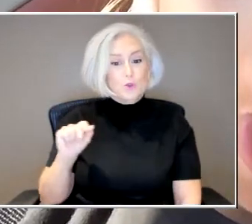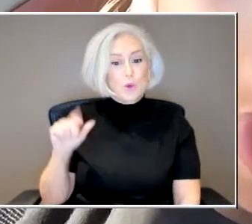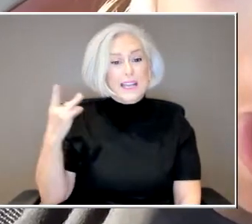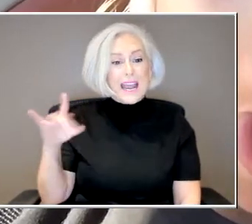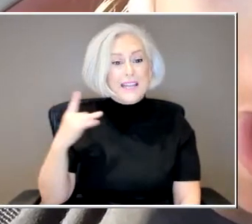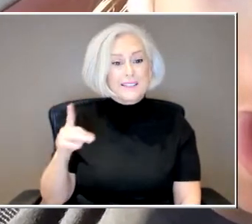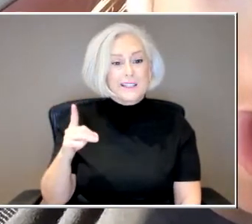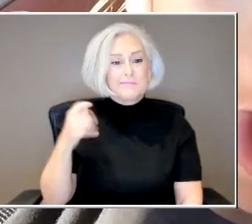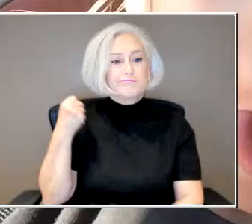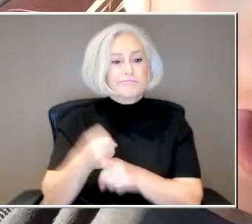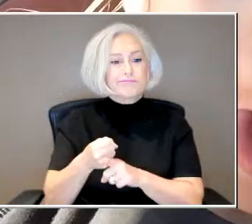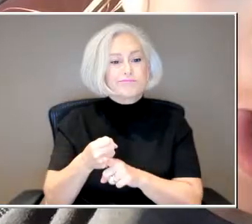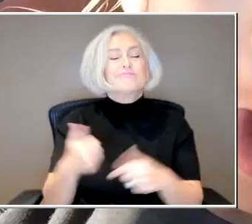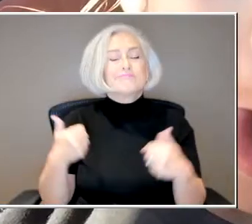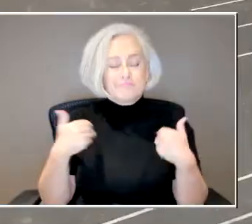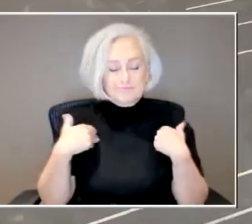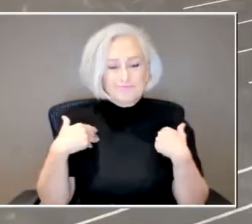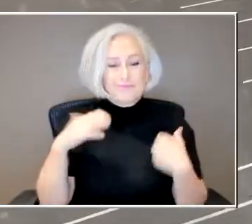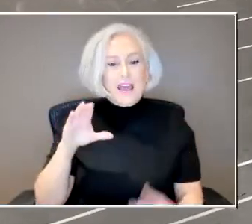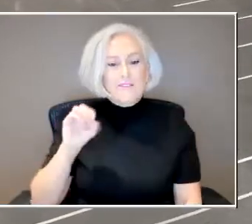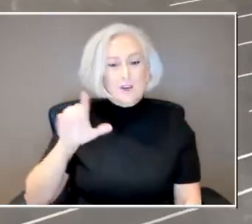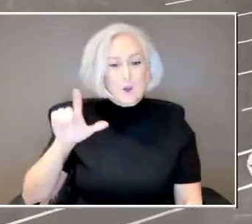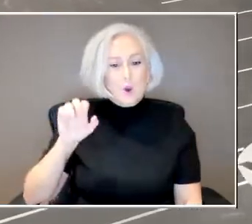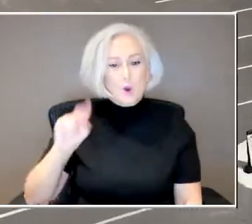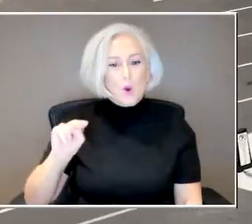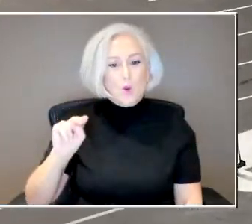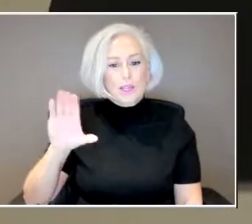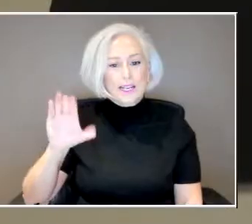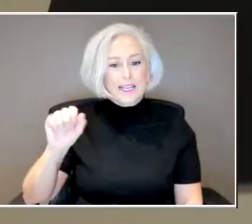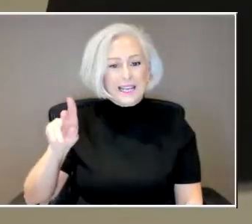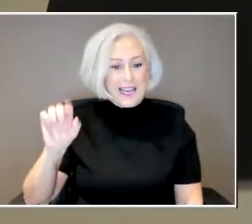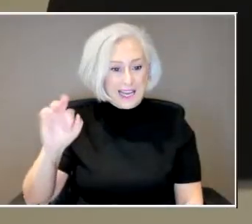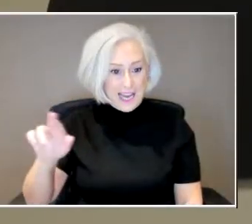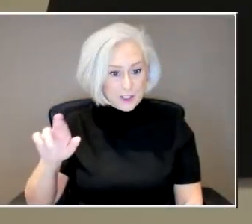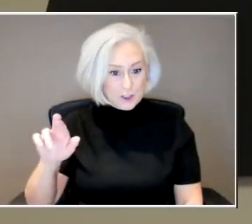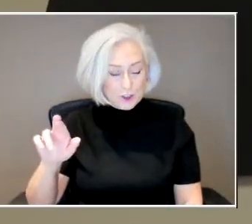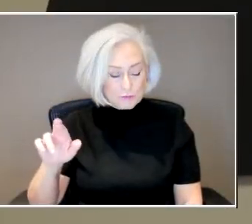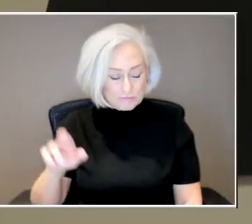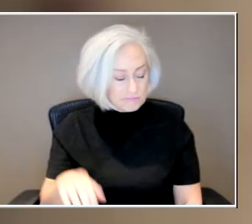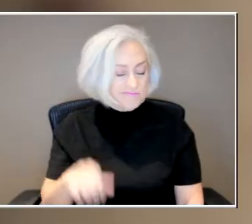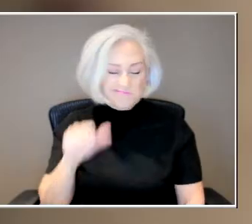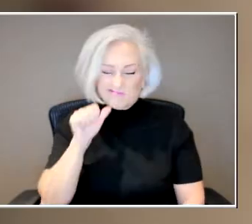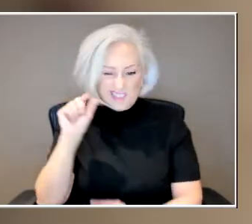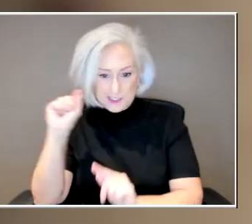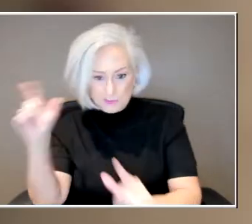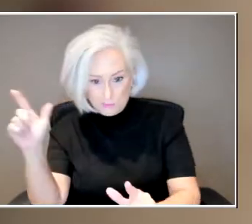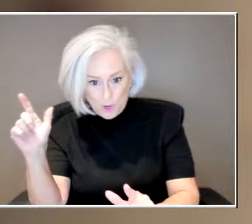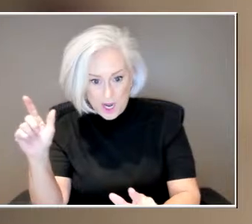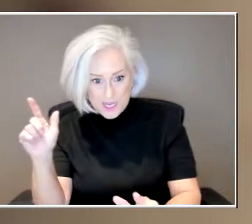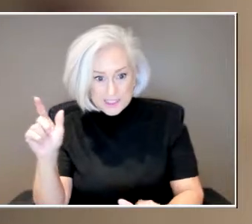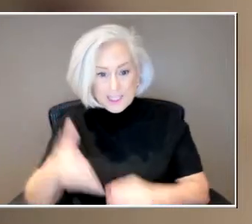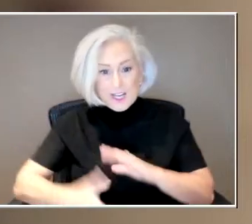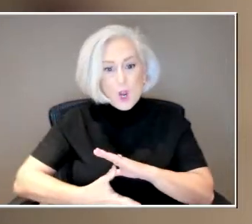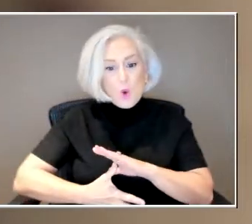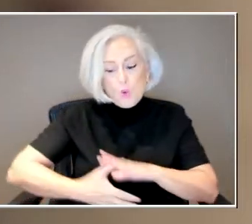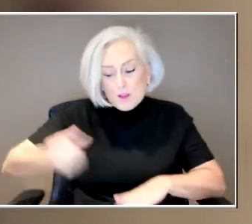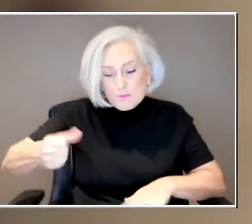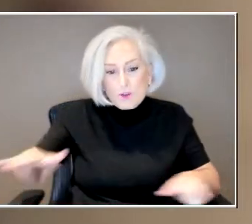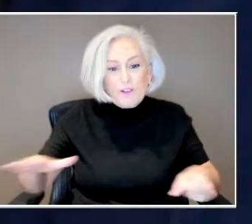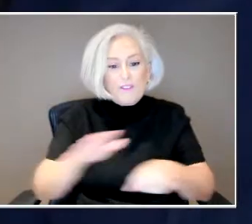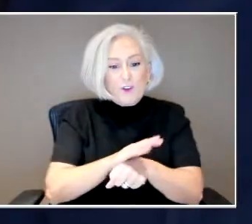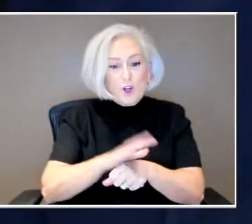colon cancer. I wasn't surprised. She came to the University of Kansas Cancer Center. They removed my whole colon, so a